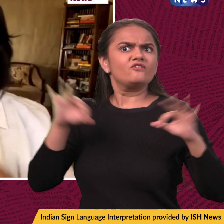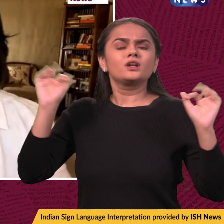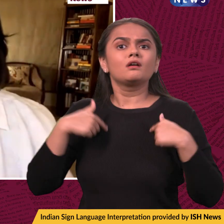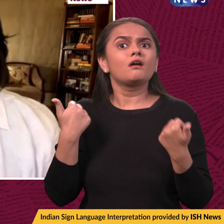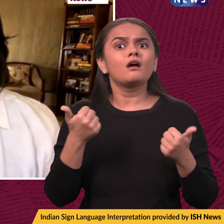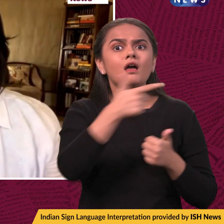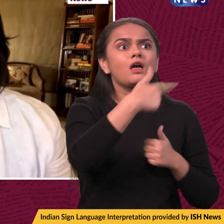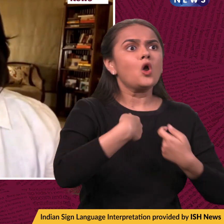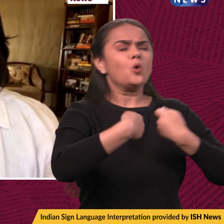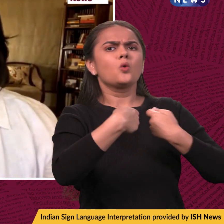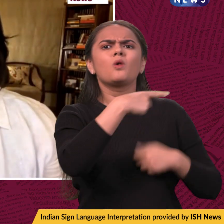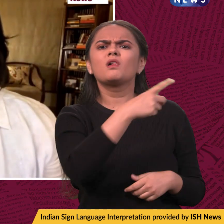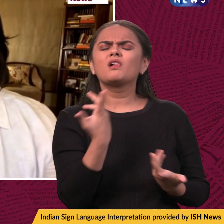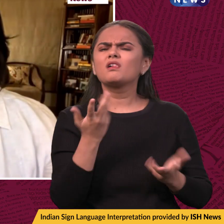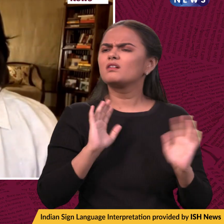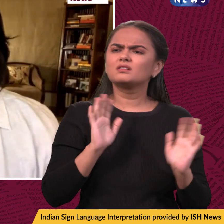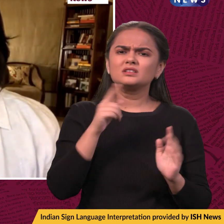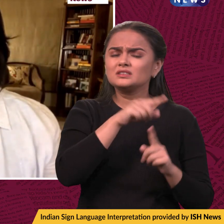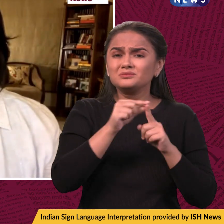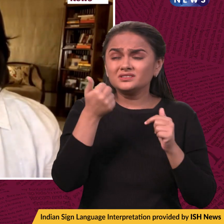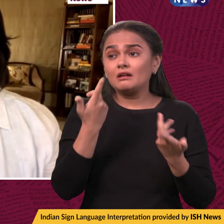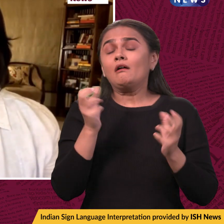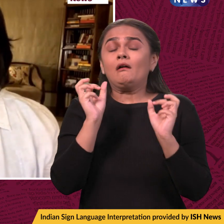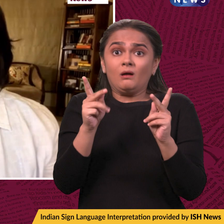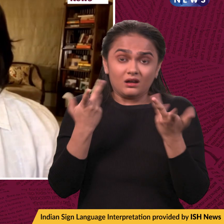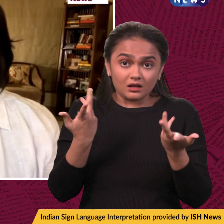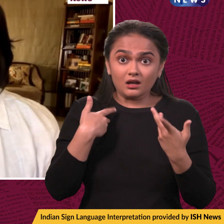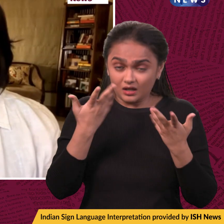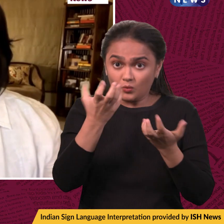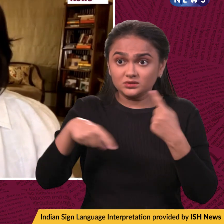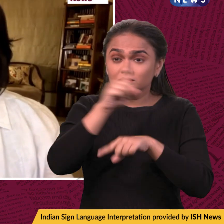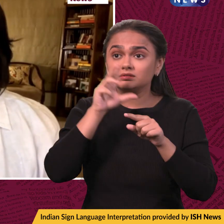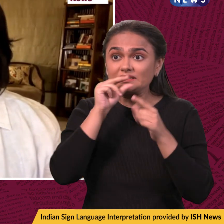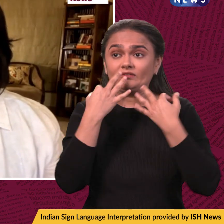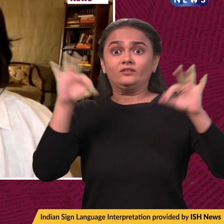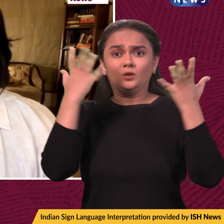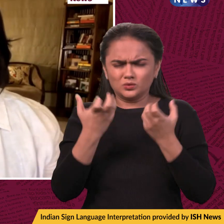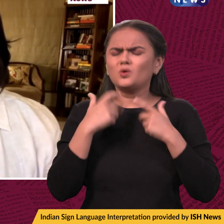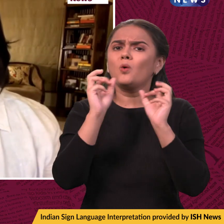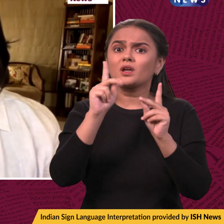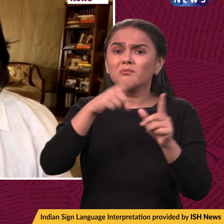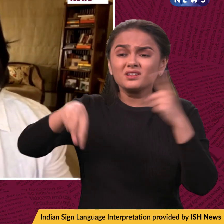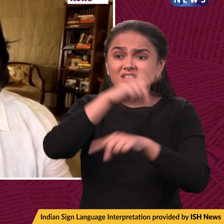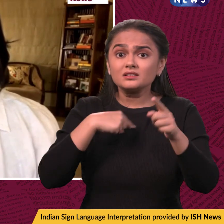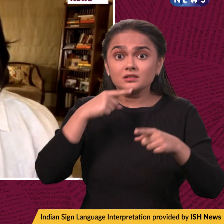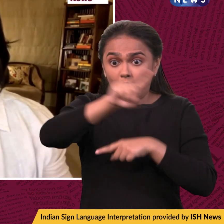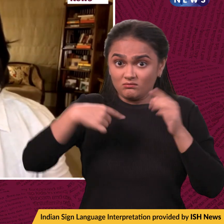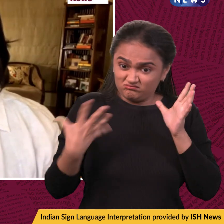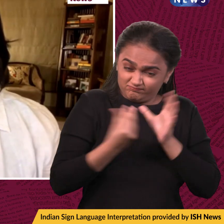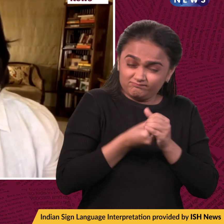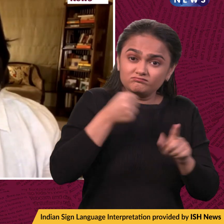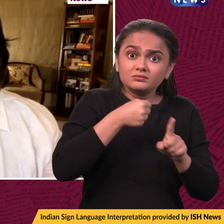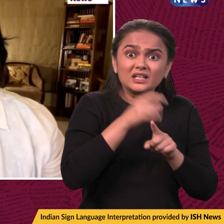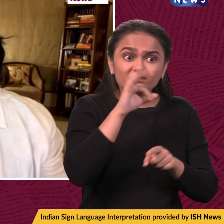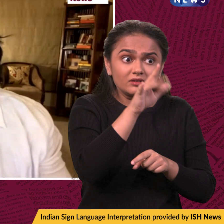free press. The president has said that in this regard, it is important to inform the public that the fight of disinformation and